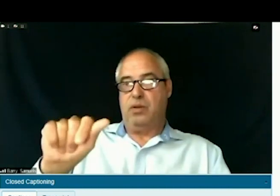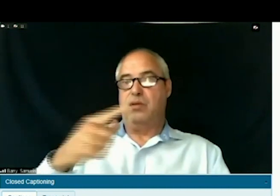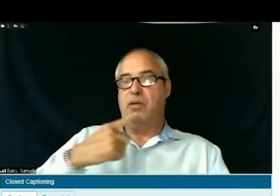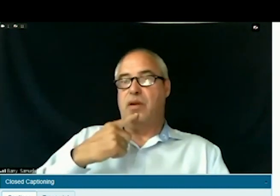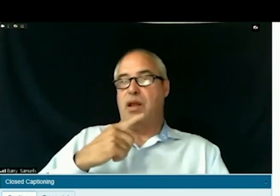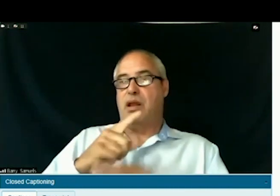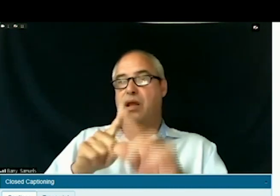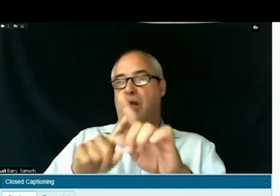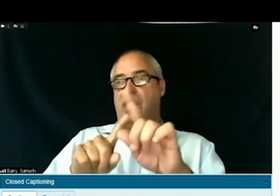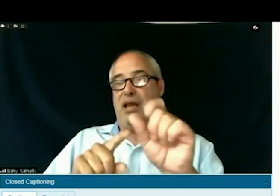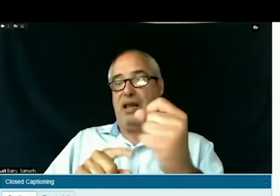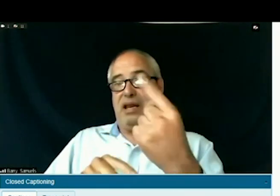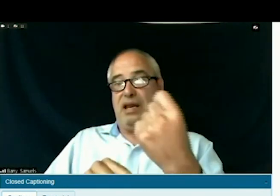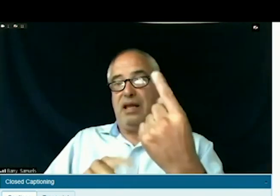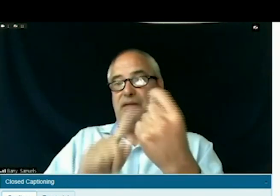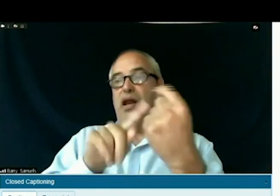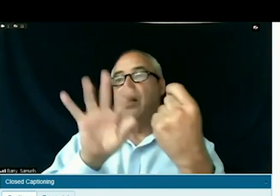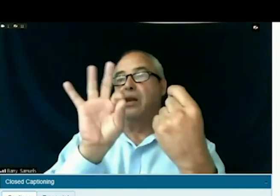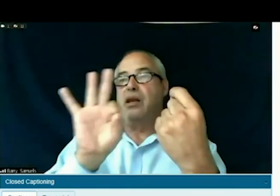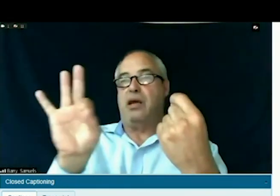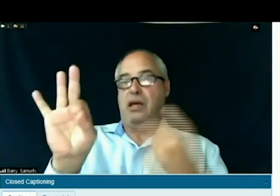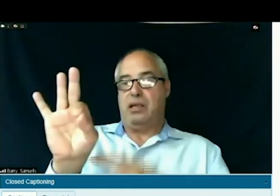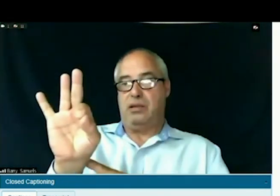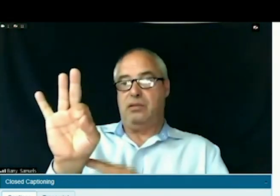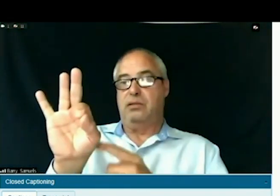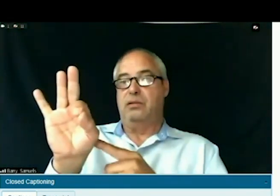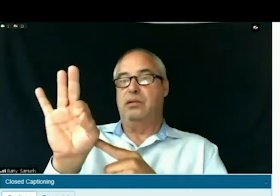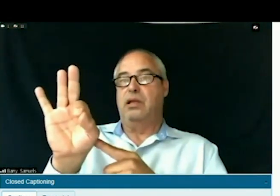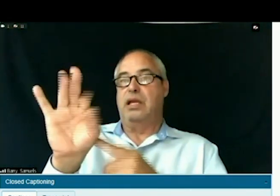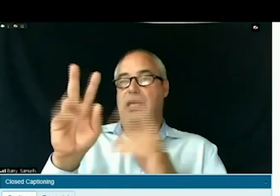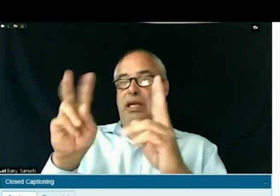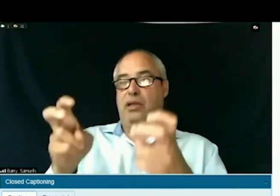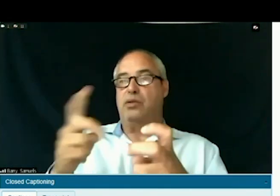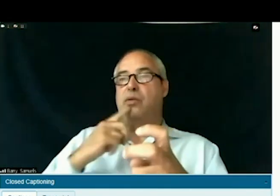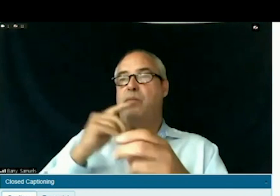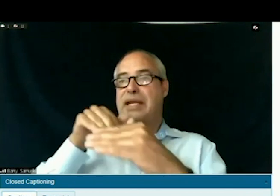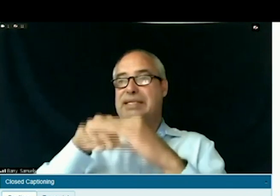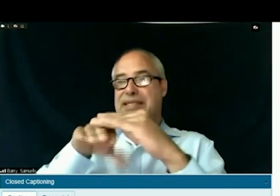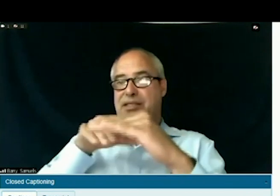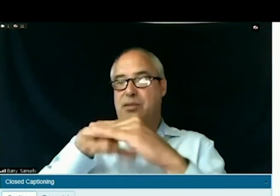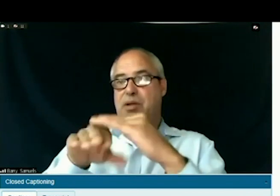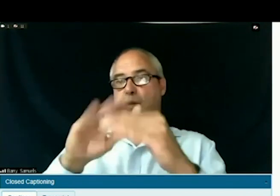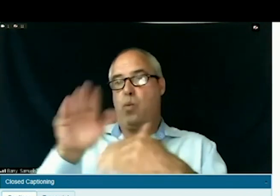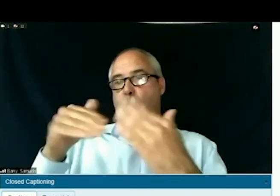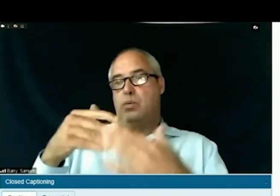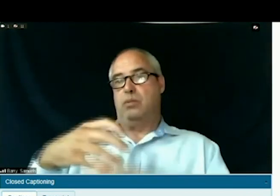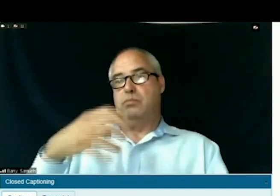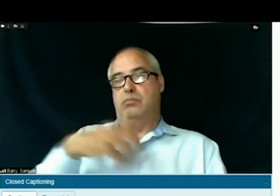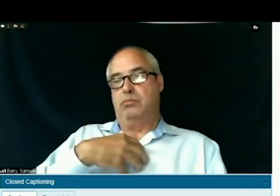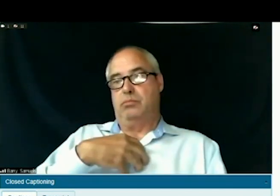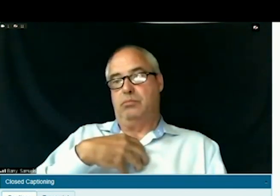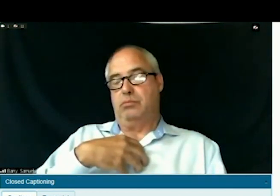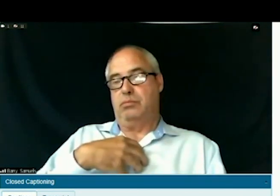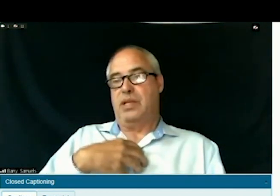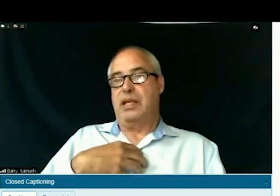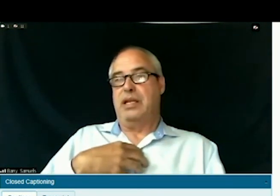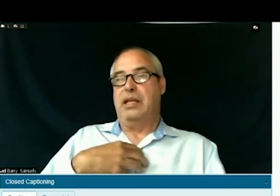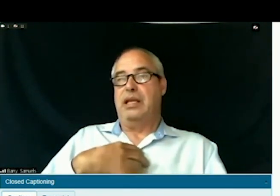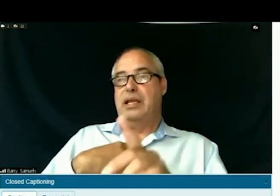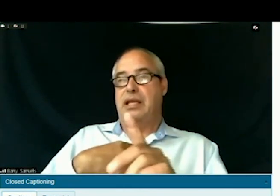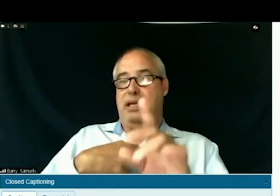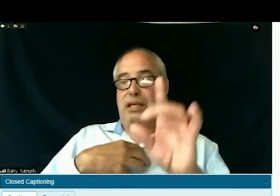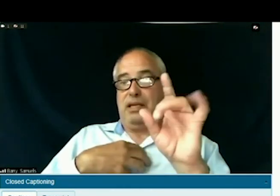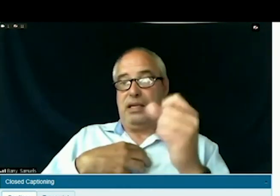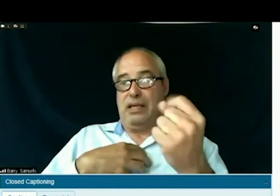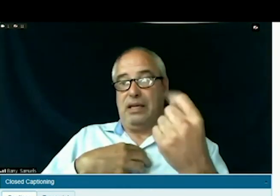11 had issues around accessibility, 8 of 11 around